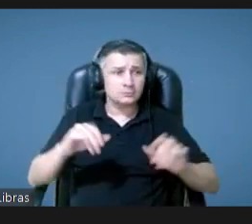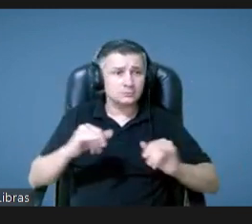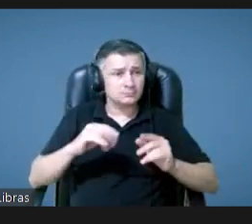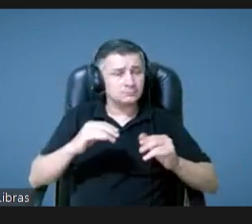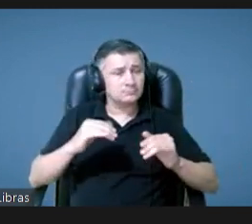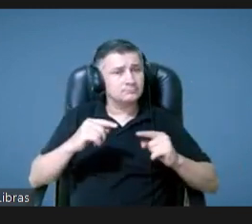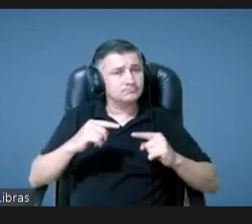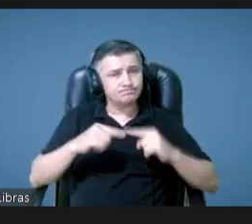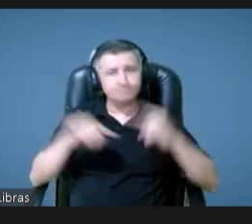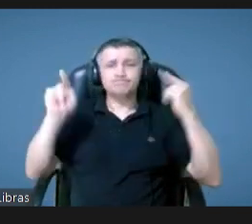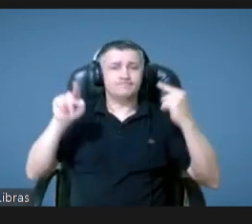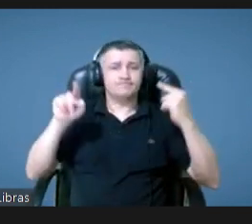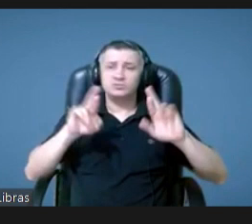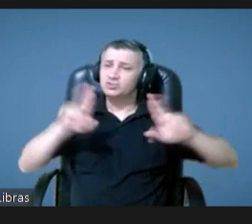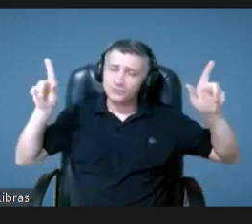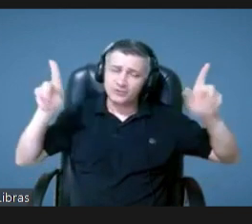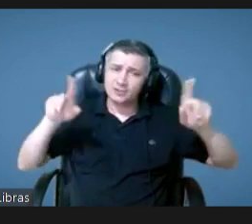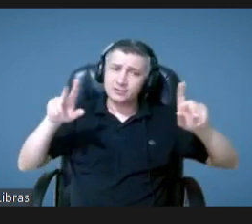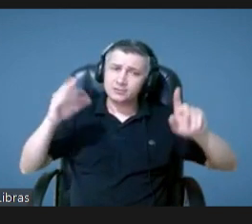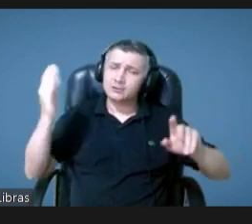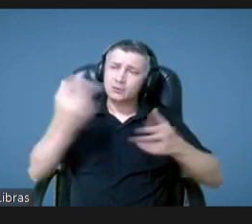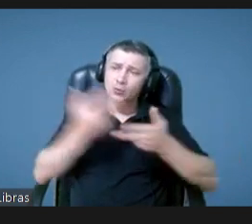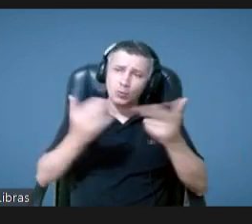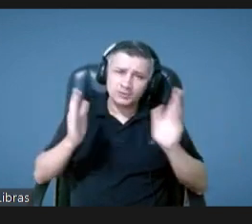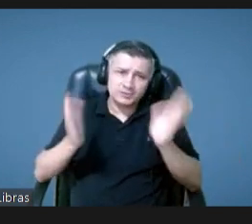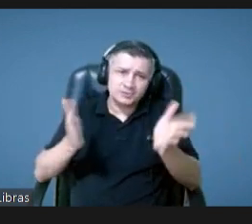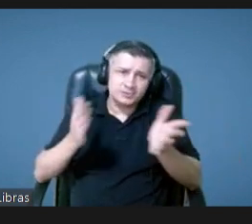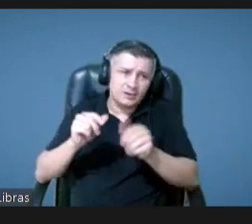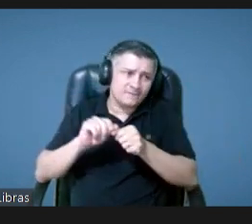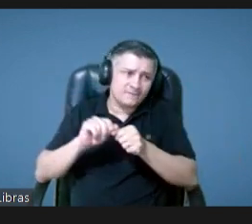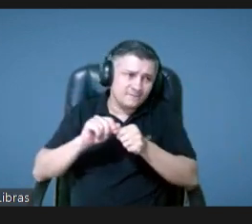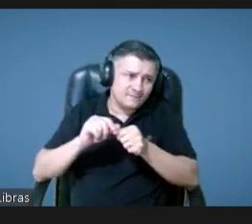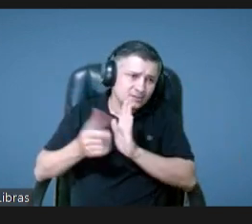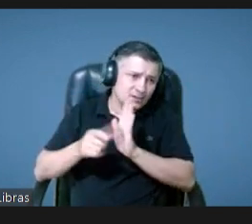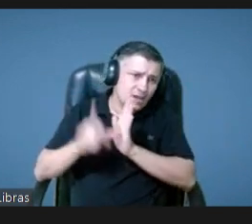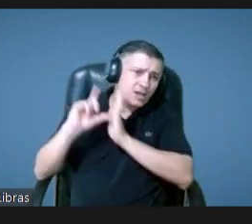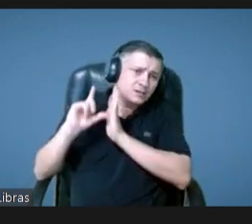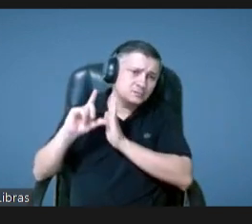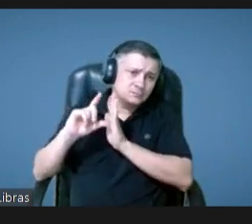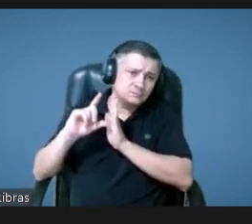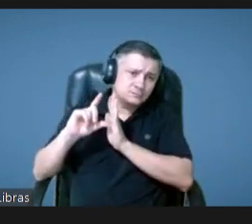really material in terms of